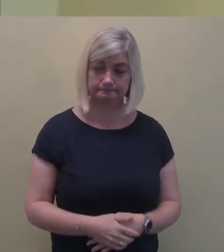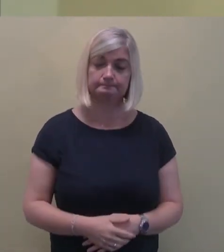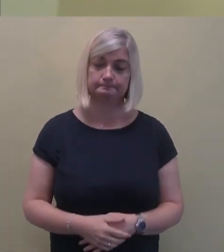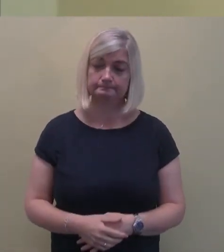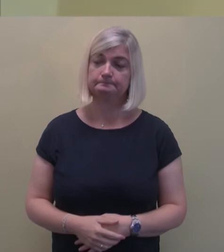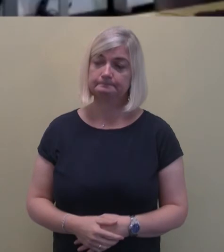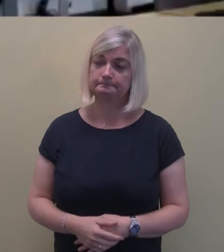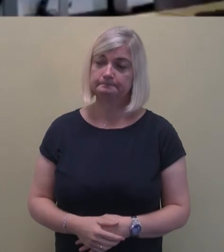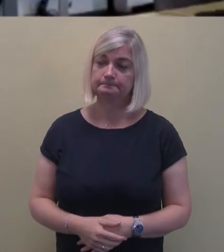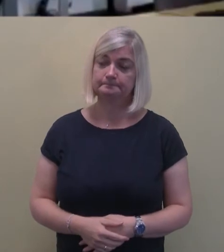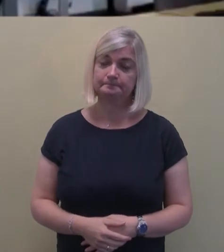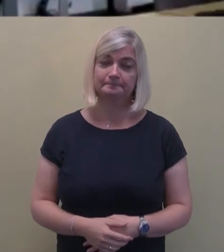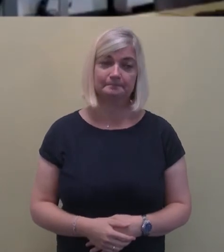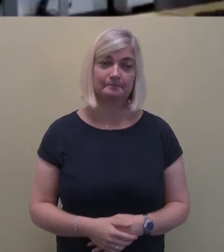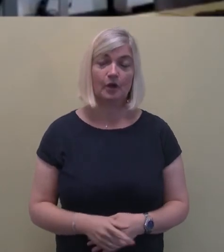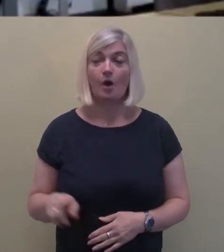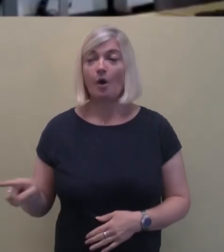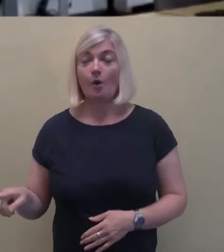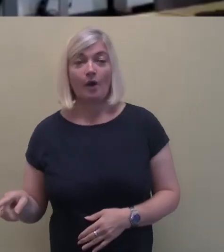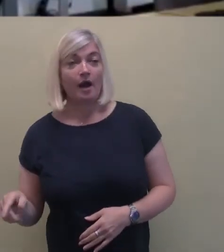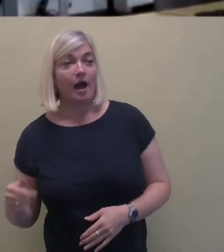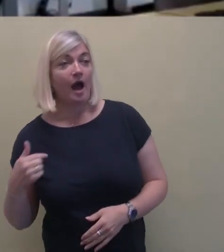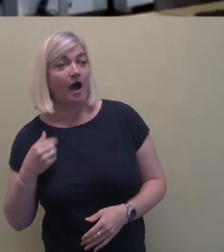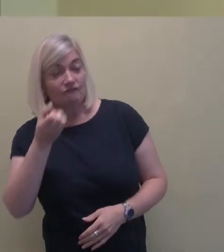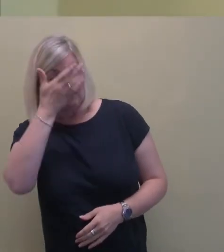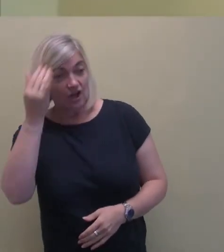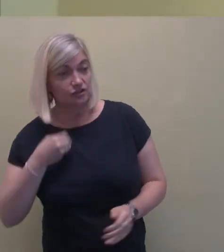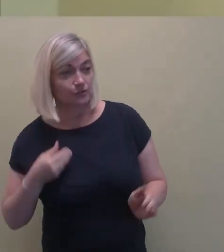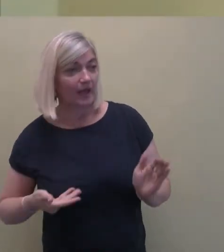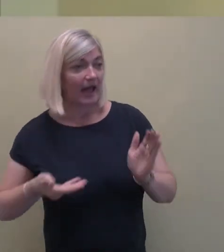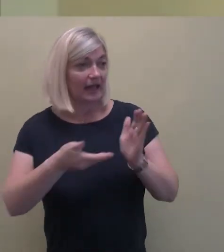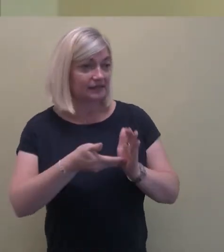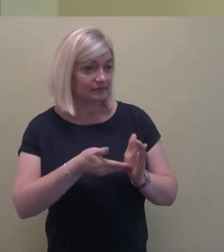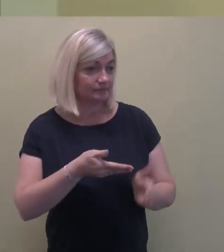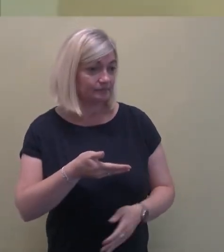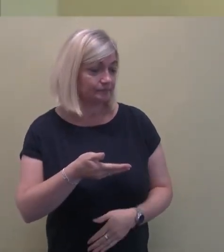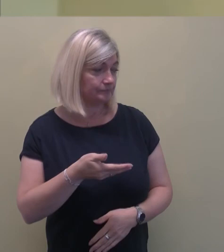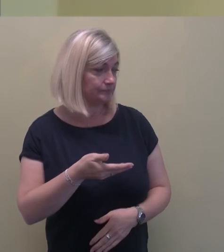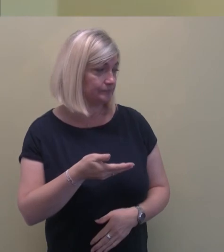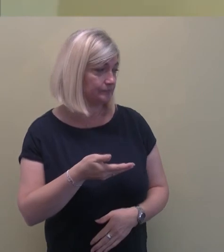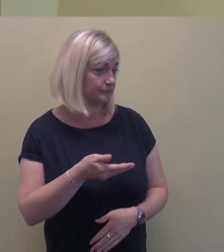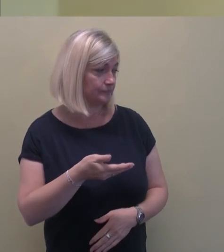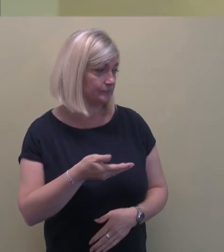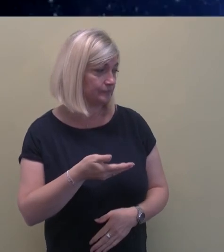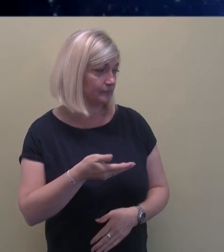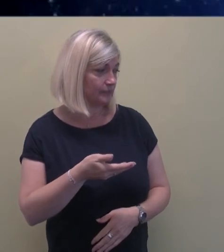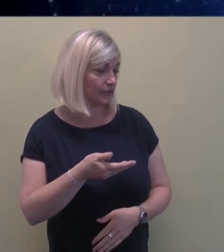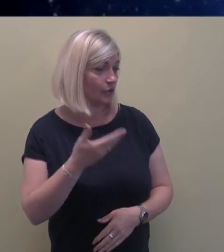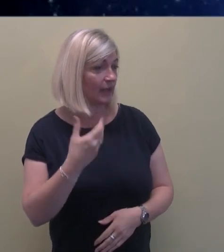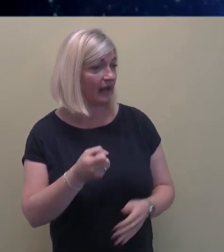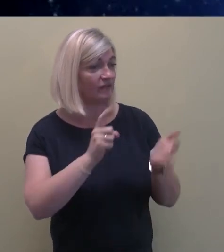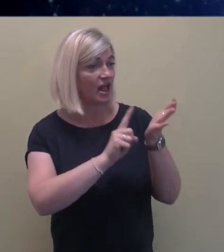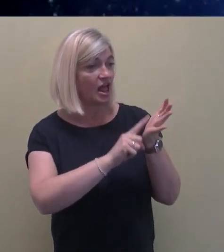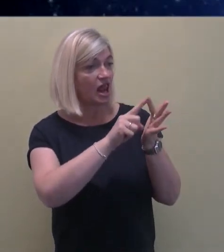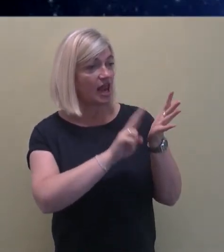in the UK. There are lots of opportunities in that industry as well. So yeah. Oh, I forgot to add one more